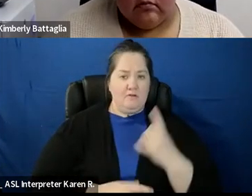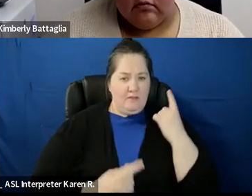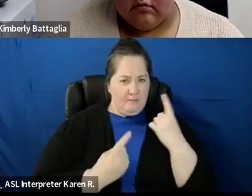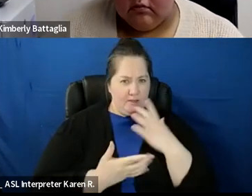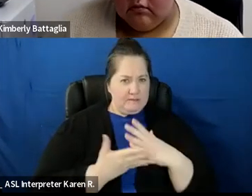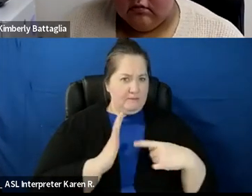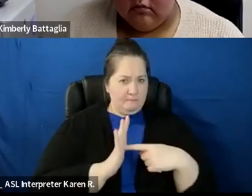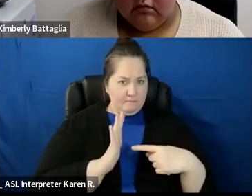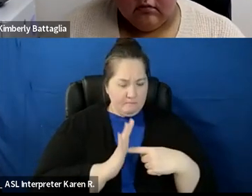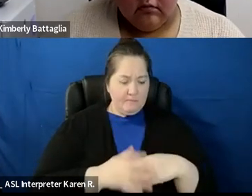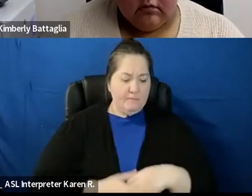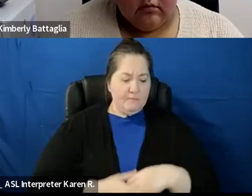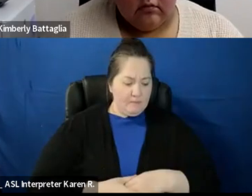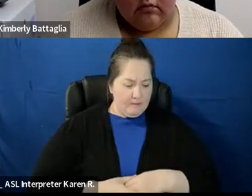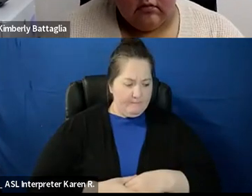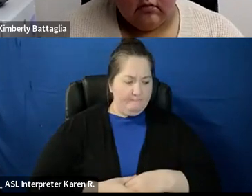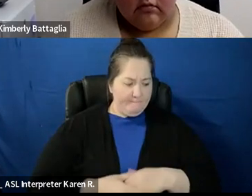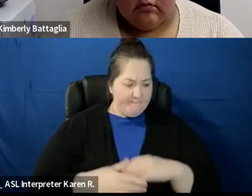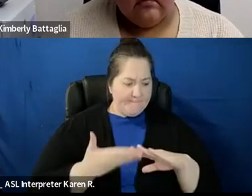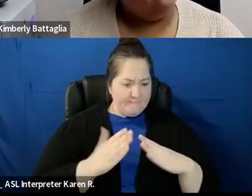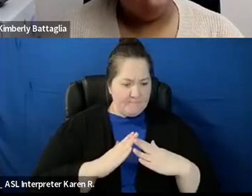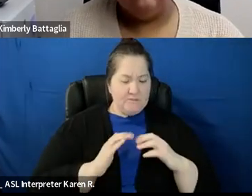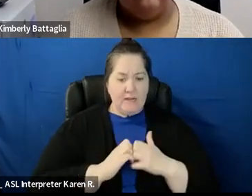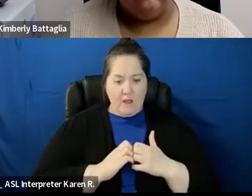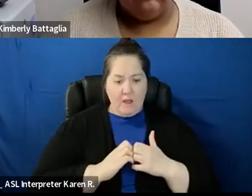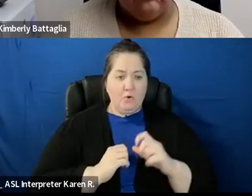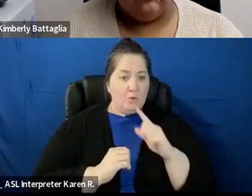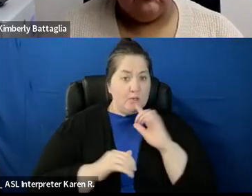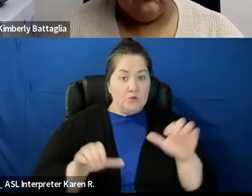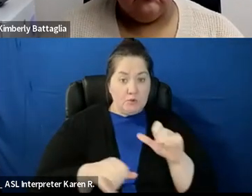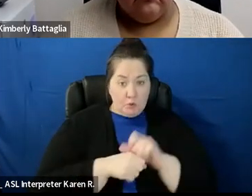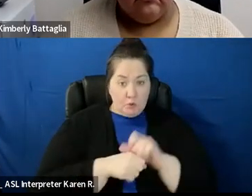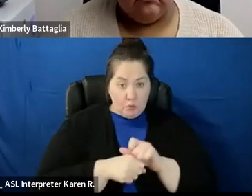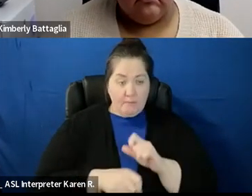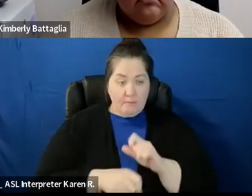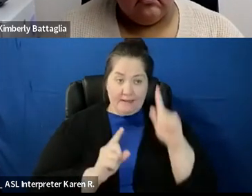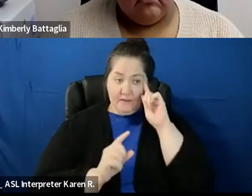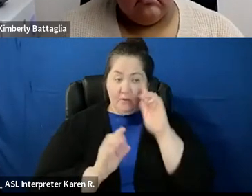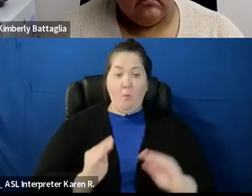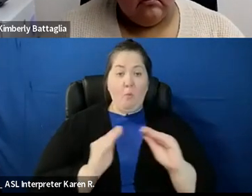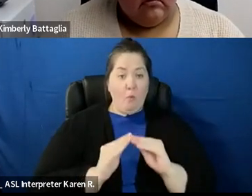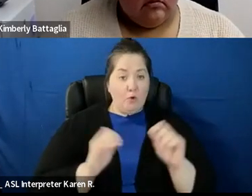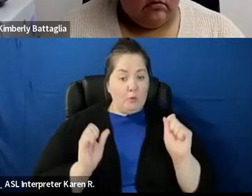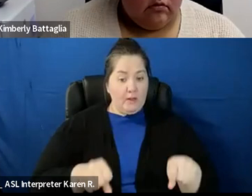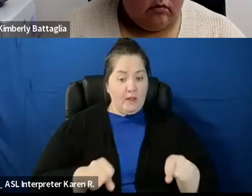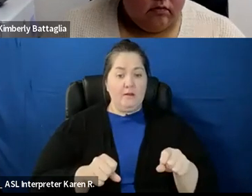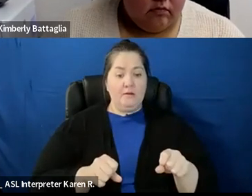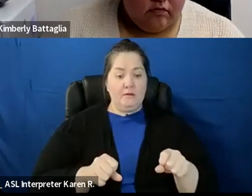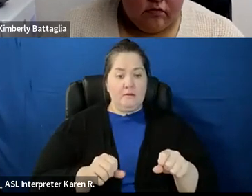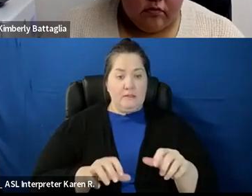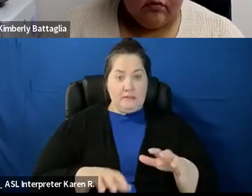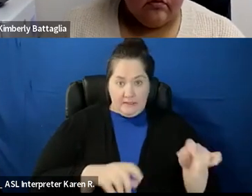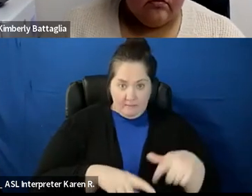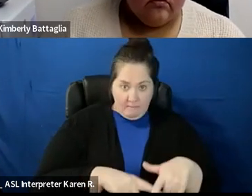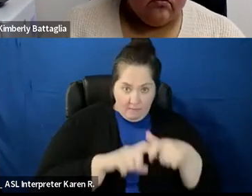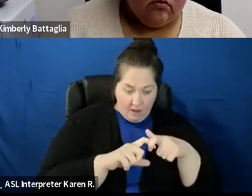examples of communities and ways of, you know, really doing that. But I think that the more that you can kind of take that pause and to look